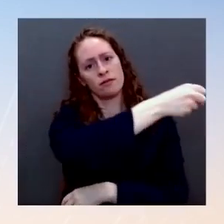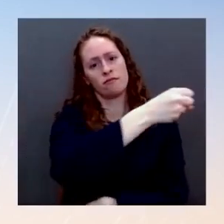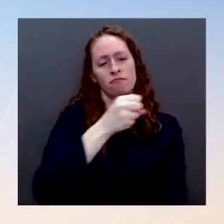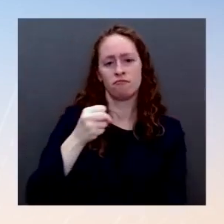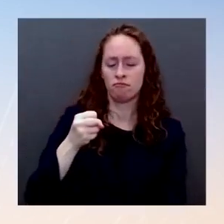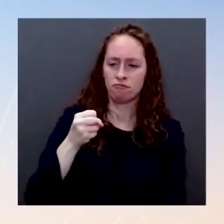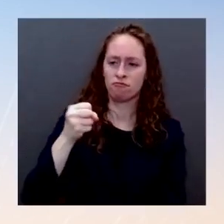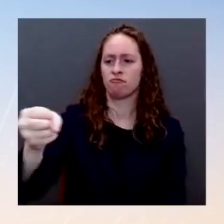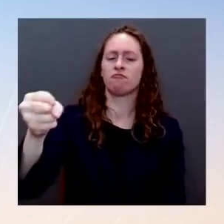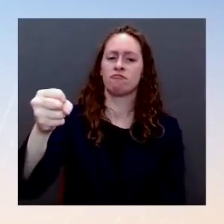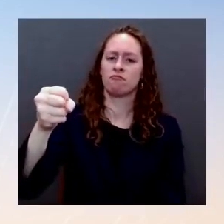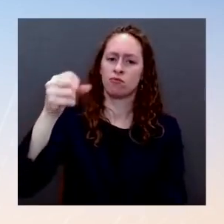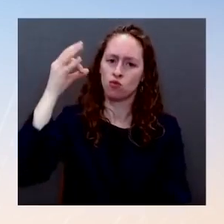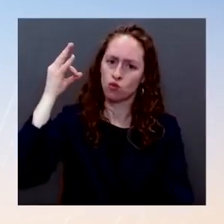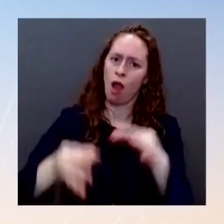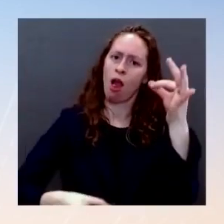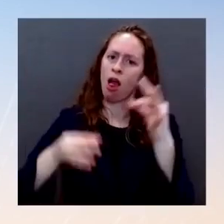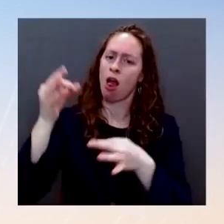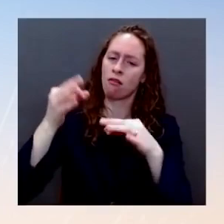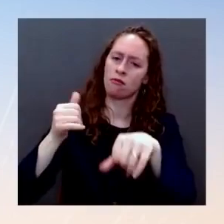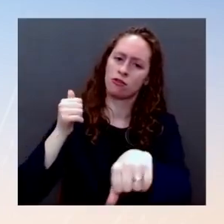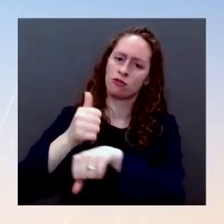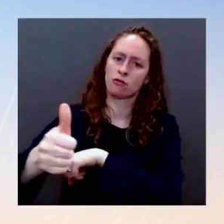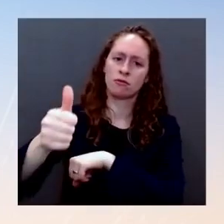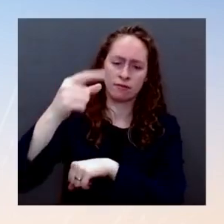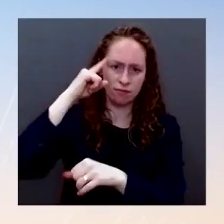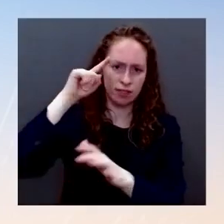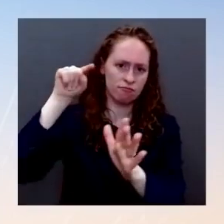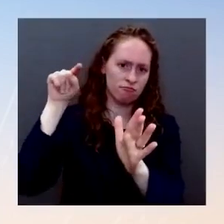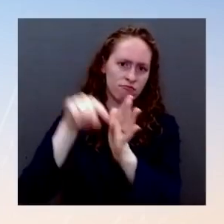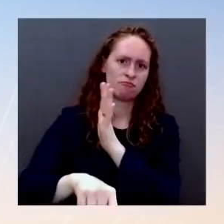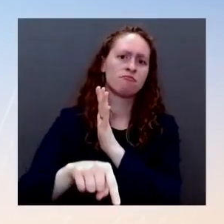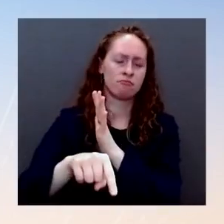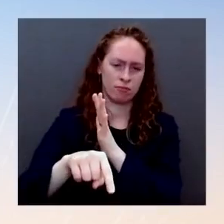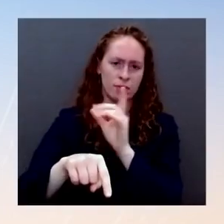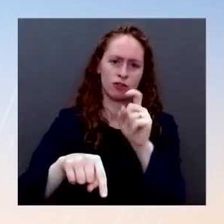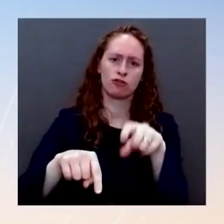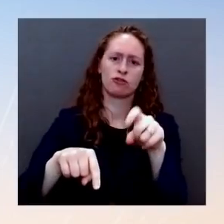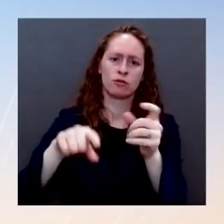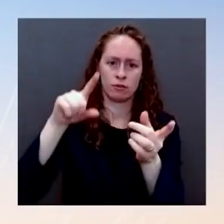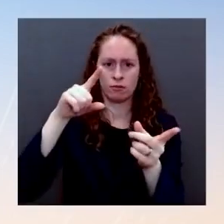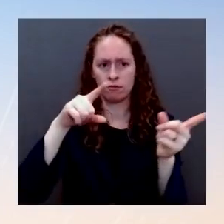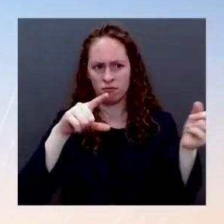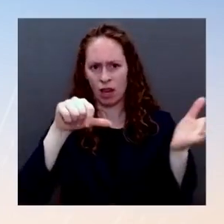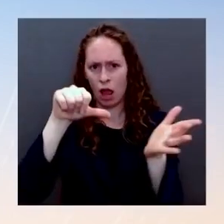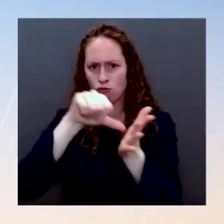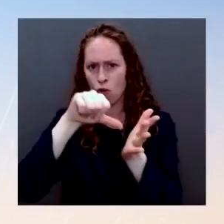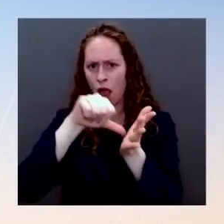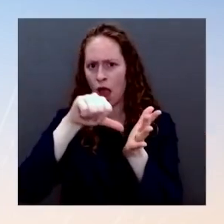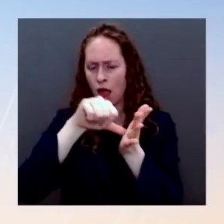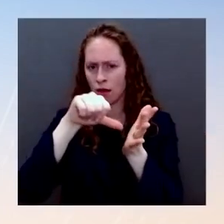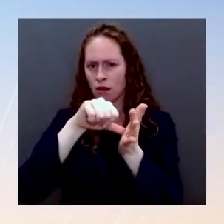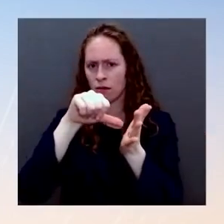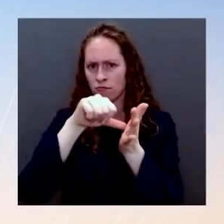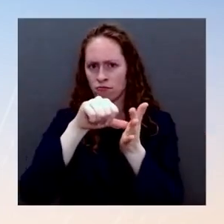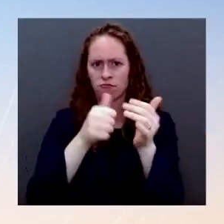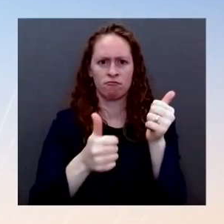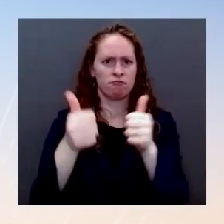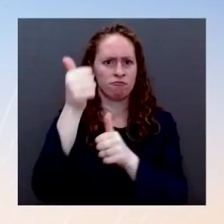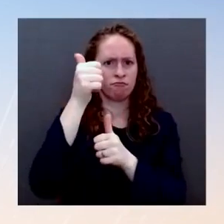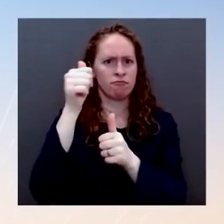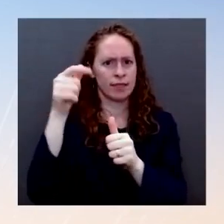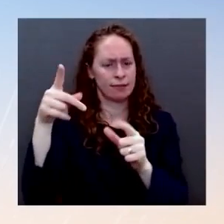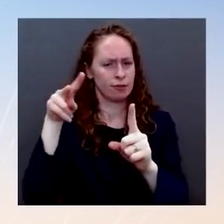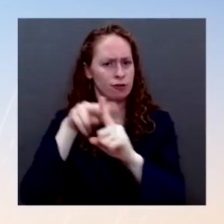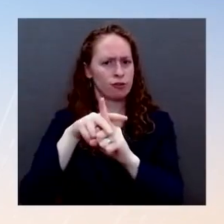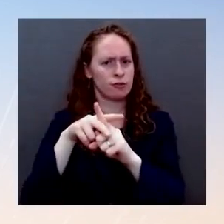nuclear future this week. Well, I would say that I don't have any direct comment on his comments. I